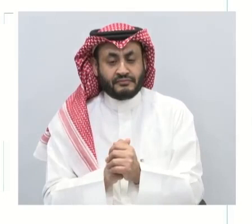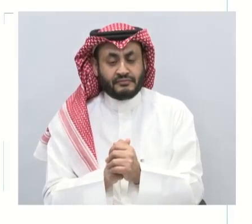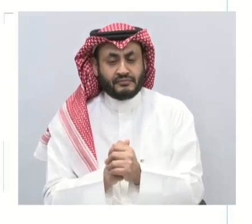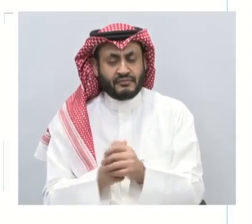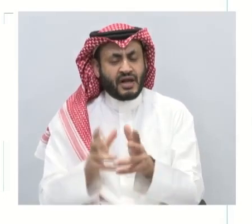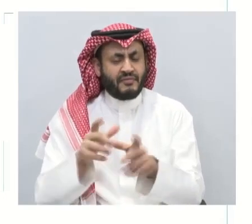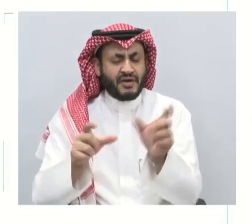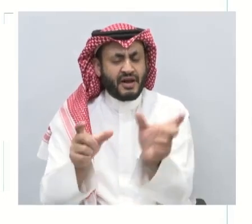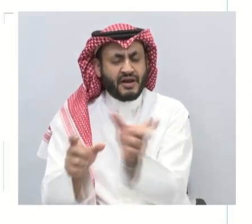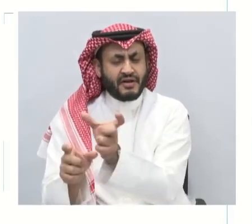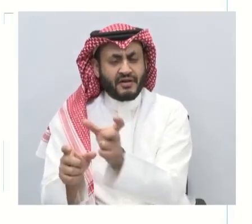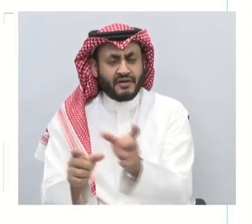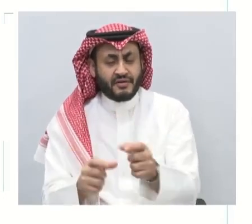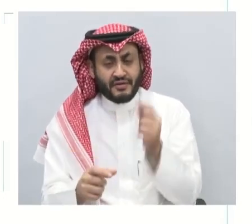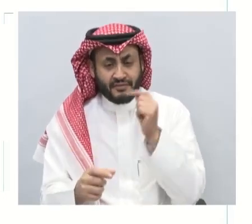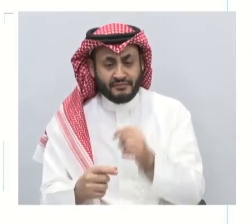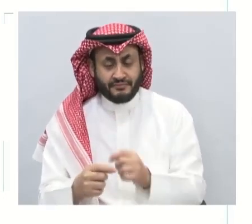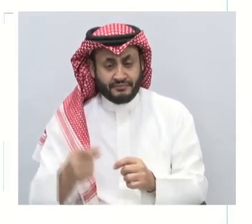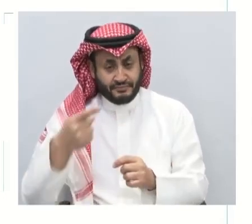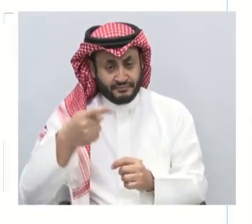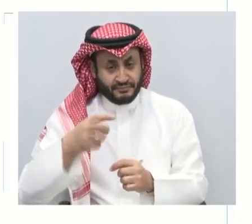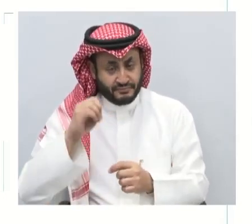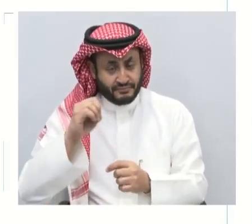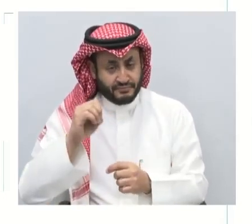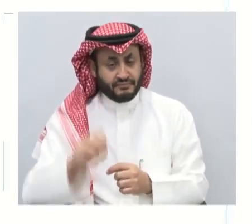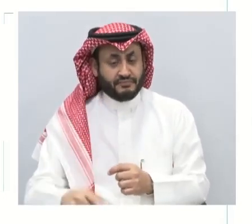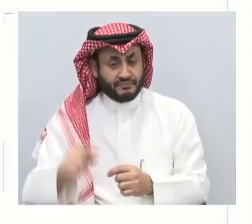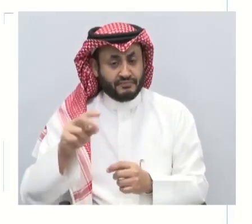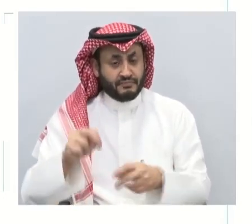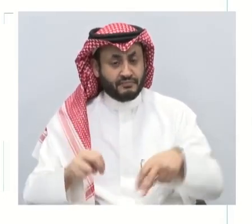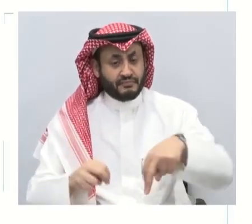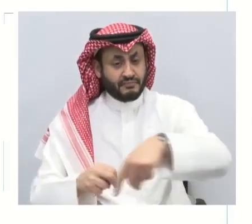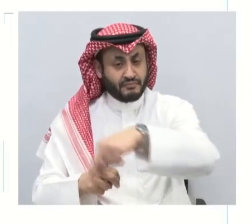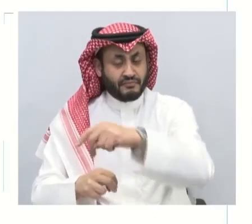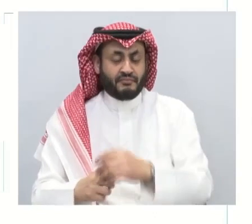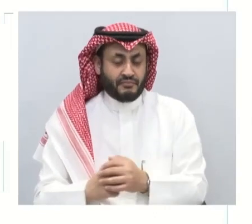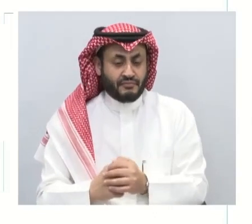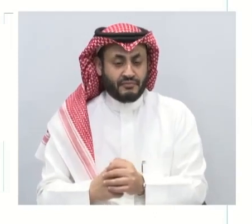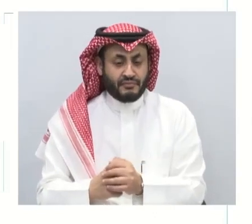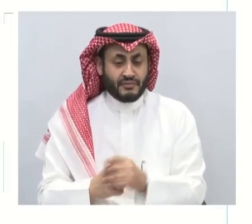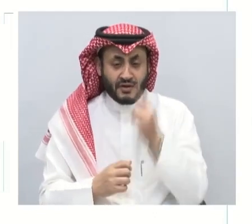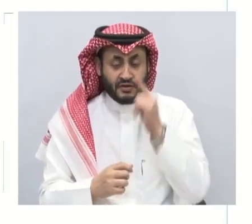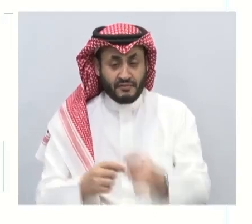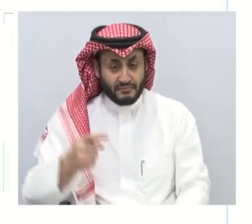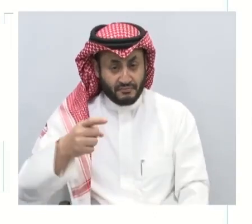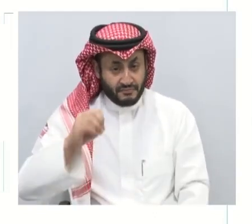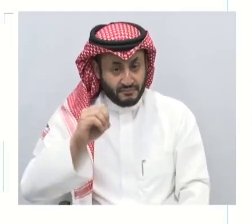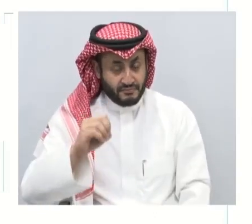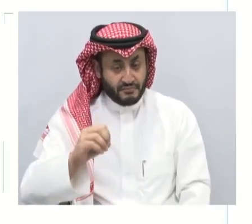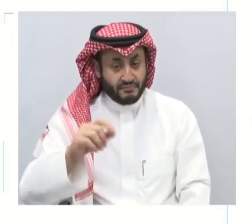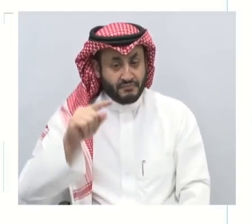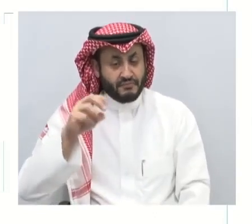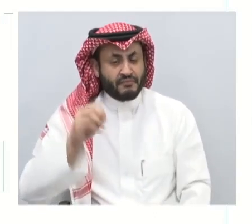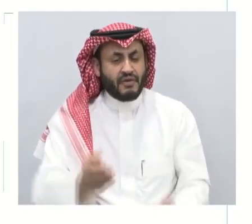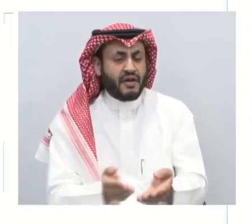some sentences using the phrase go to school. She will tell us in different tenses. Like here, she says, I go